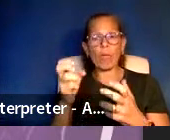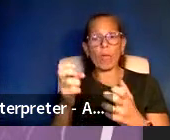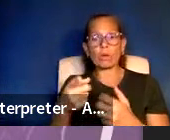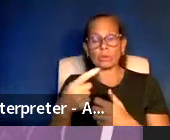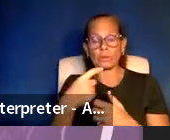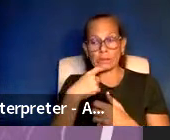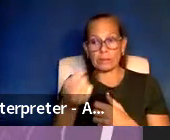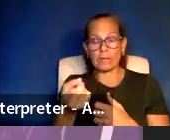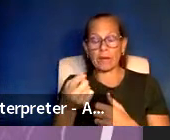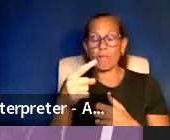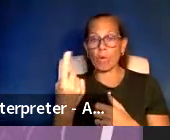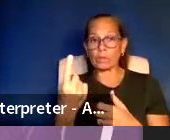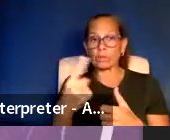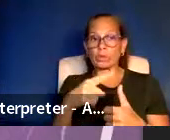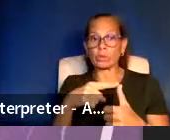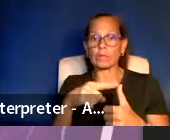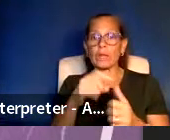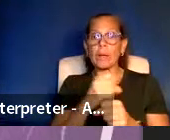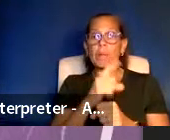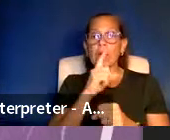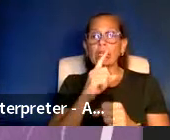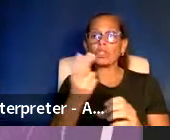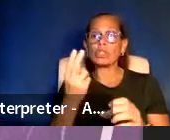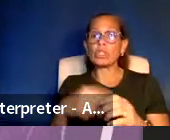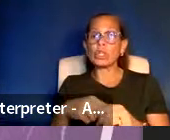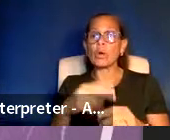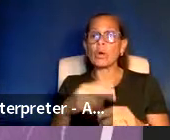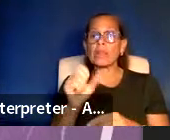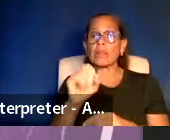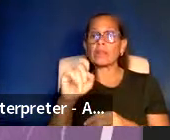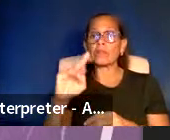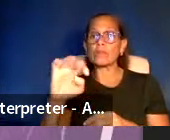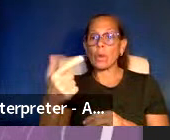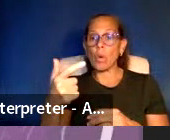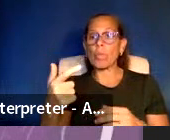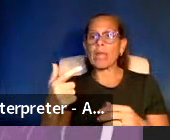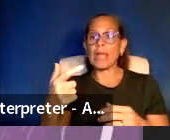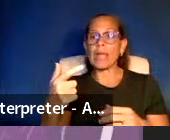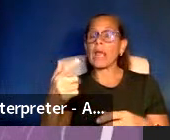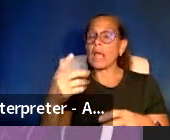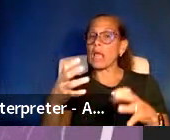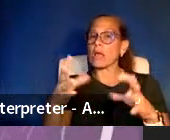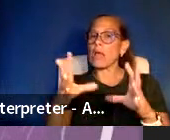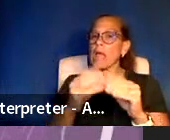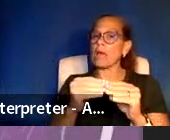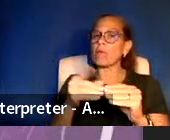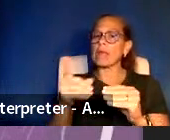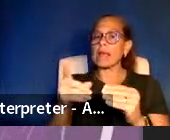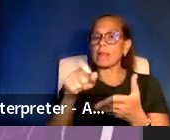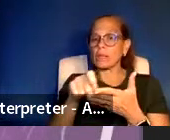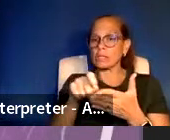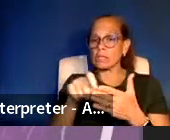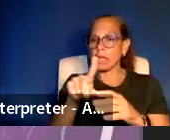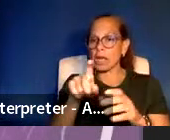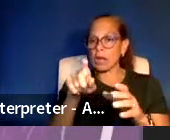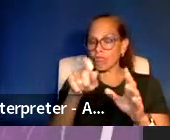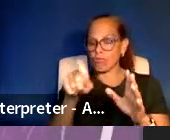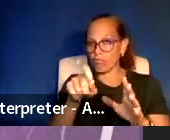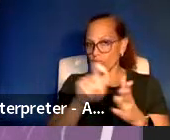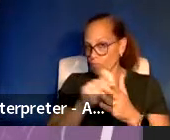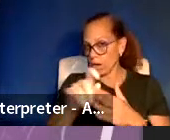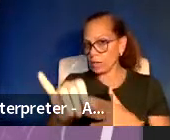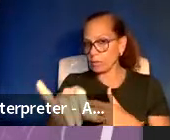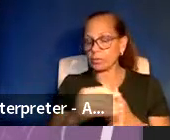you, one, to please make sure you join the scoping hearing and I will. Comments there, and you can issue those in writing as well. And that, of course,